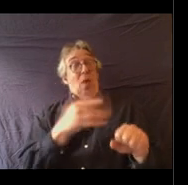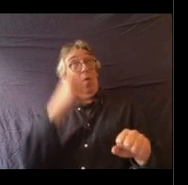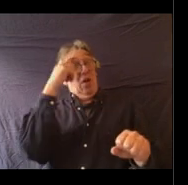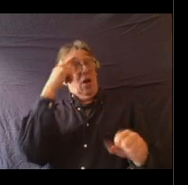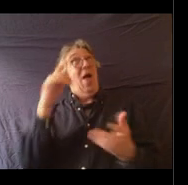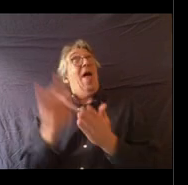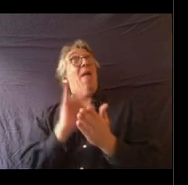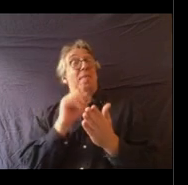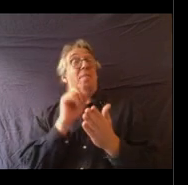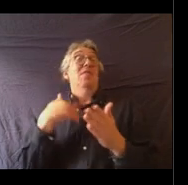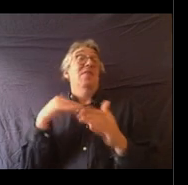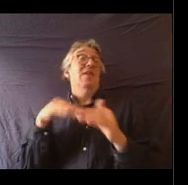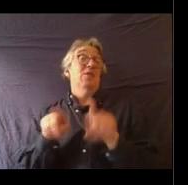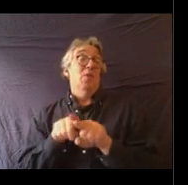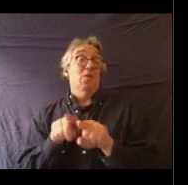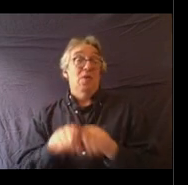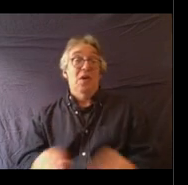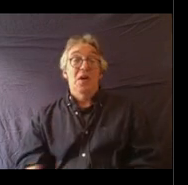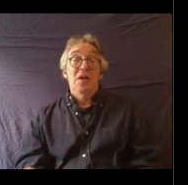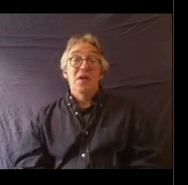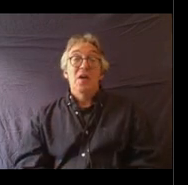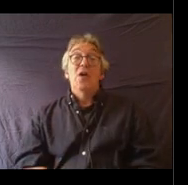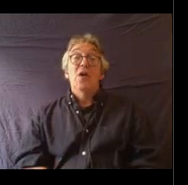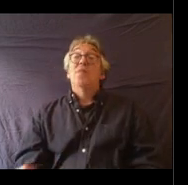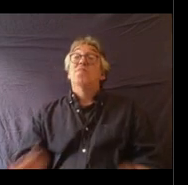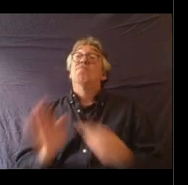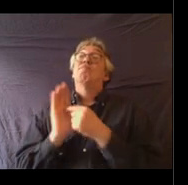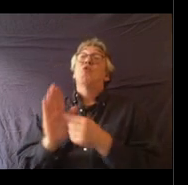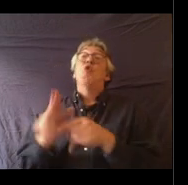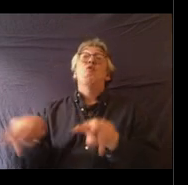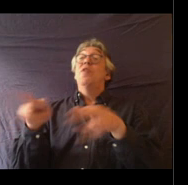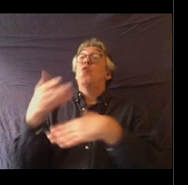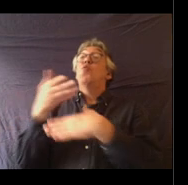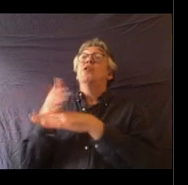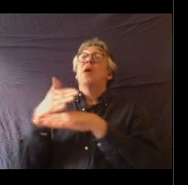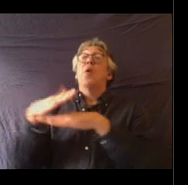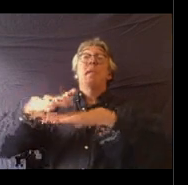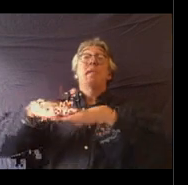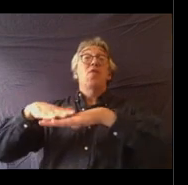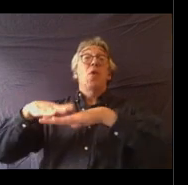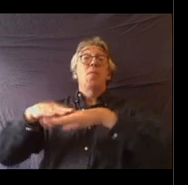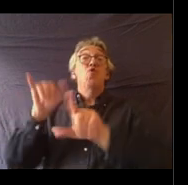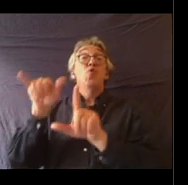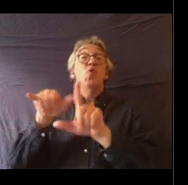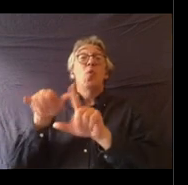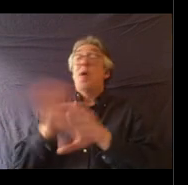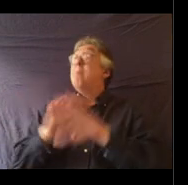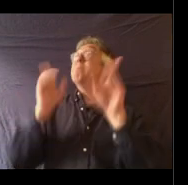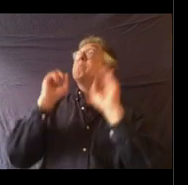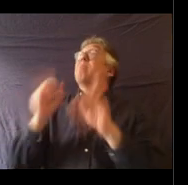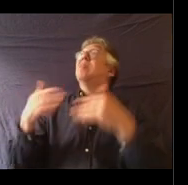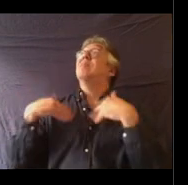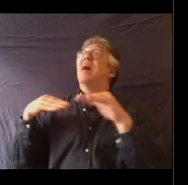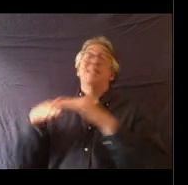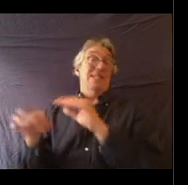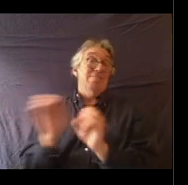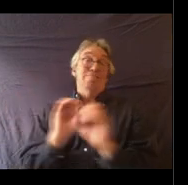Obviously, the video sharing platforms such as YouTube don't have any accessibility requirement,